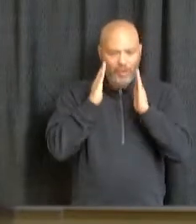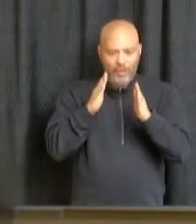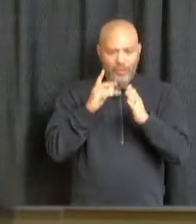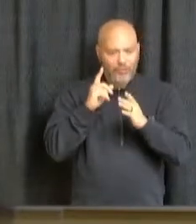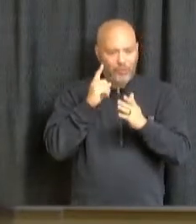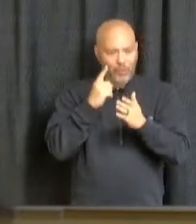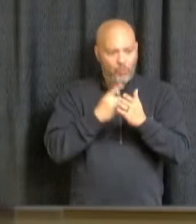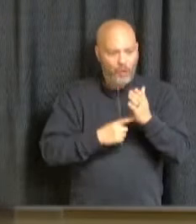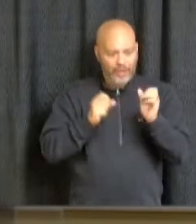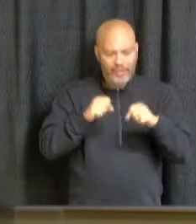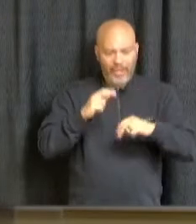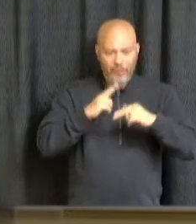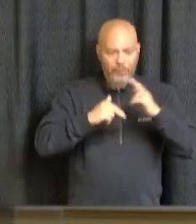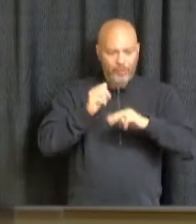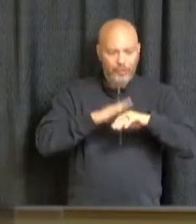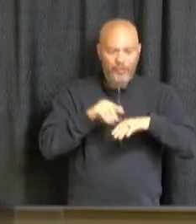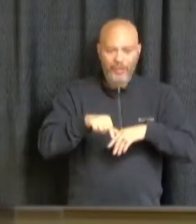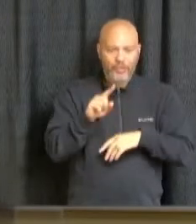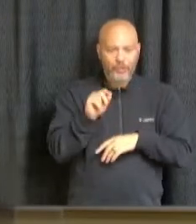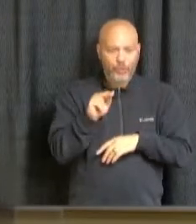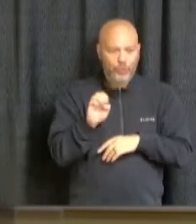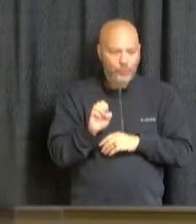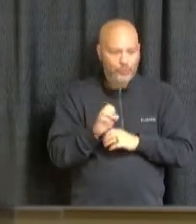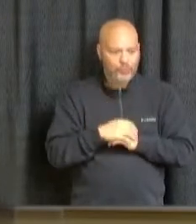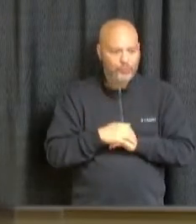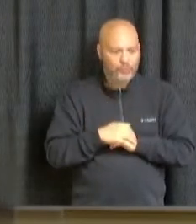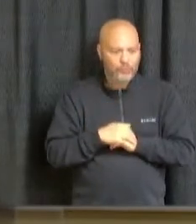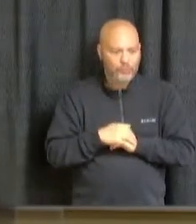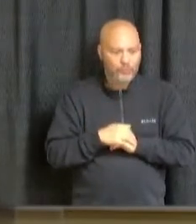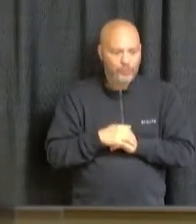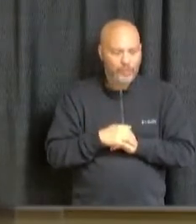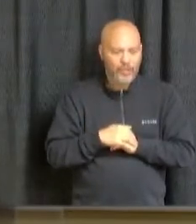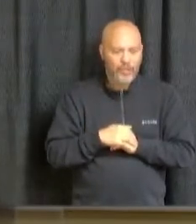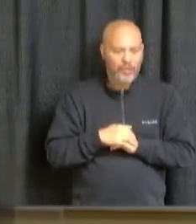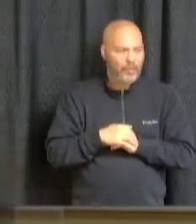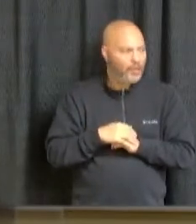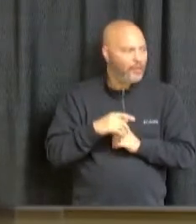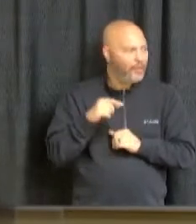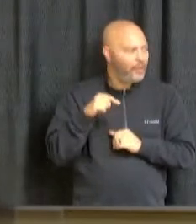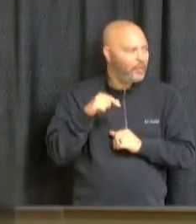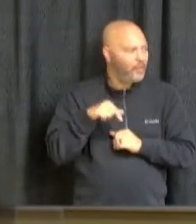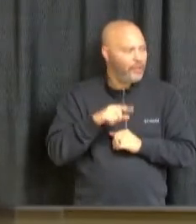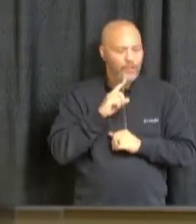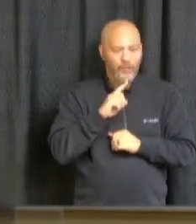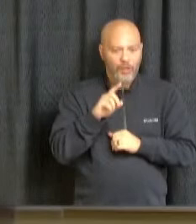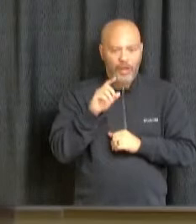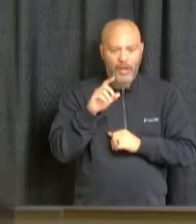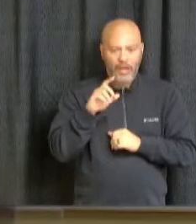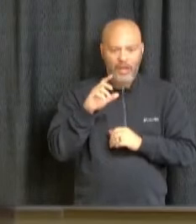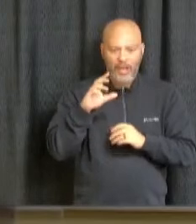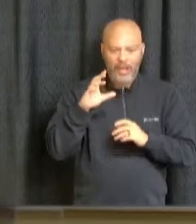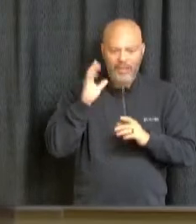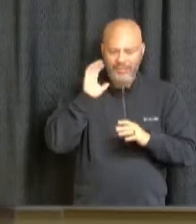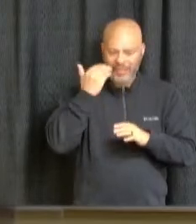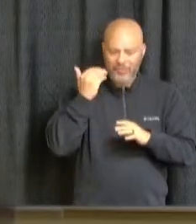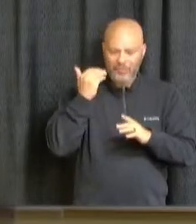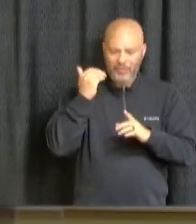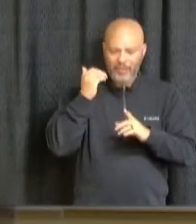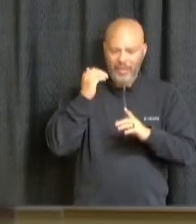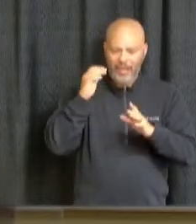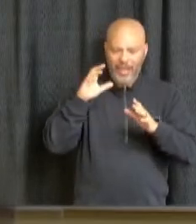can currently be built on these zones. There is a atmosphere in